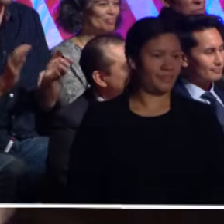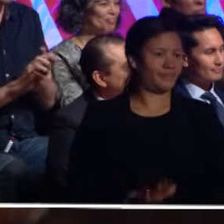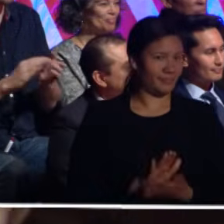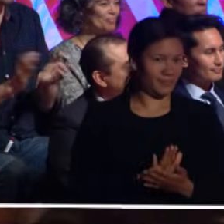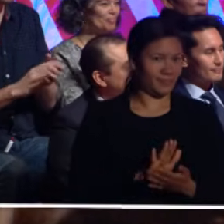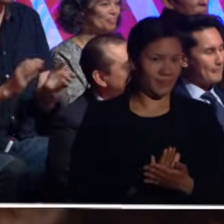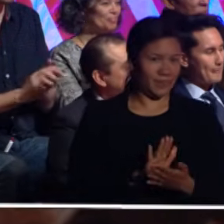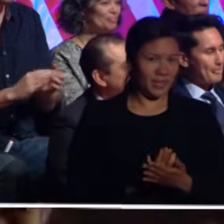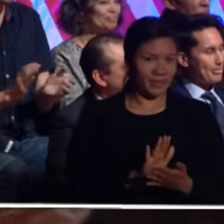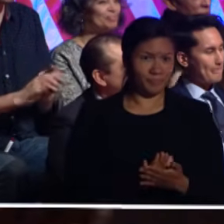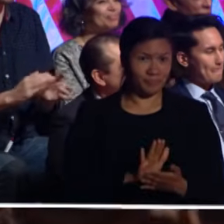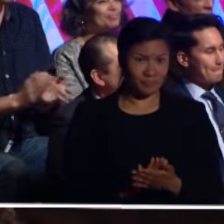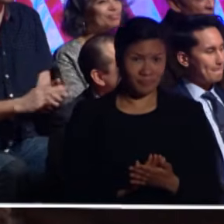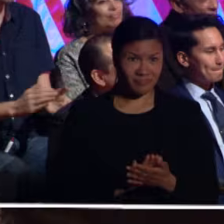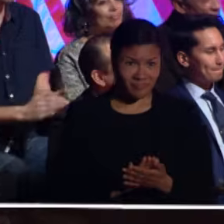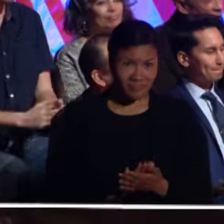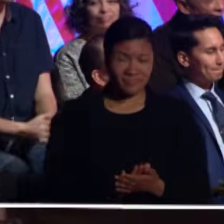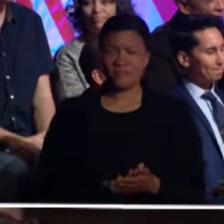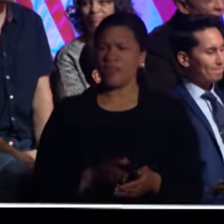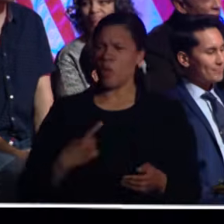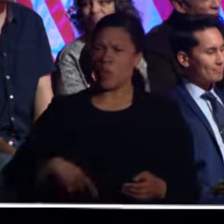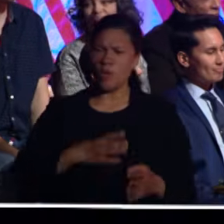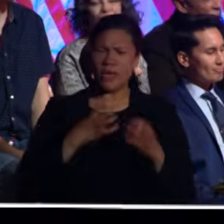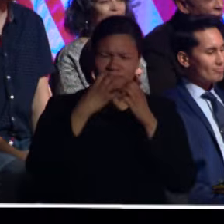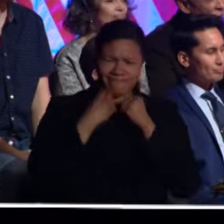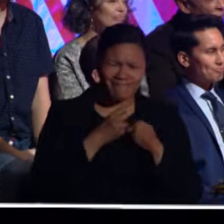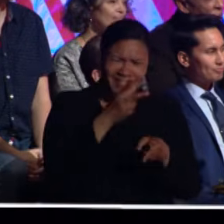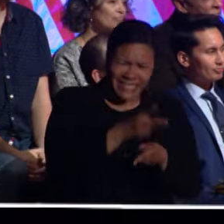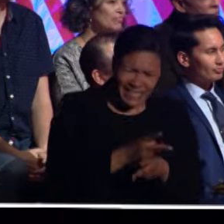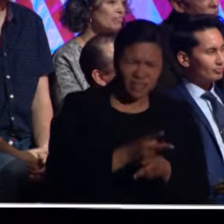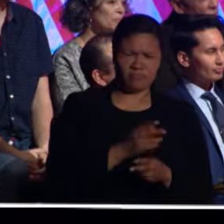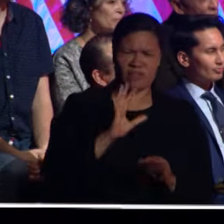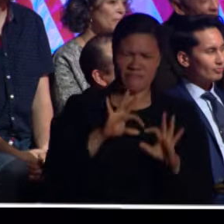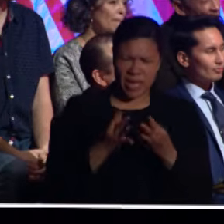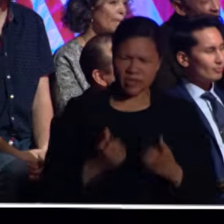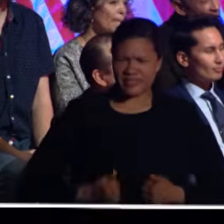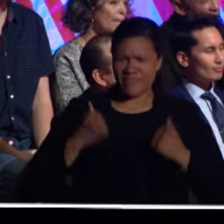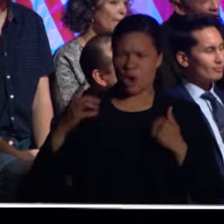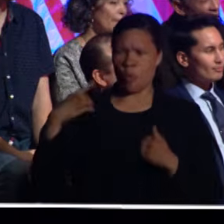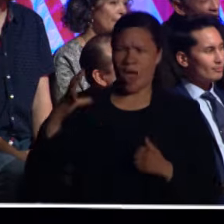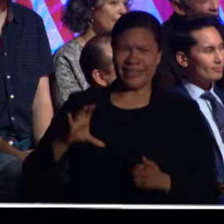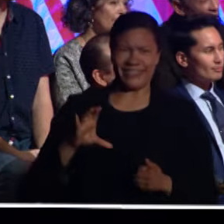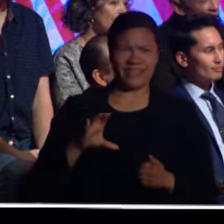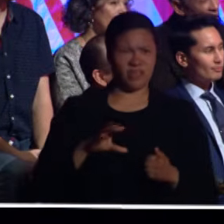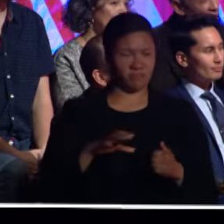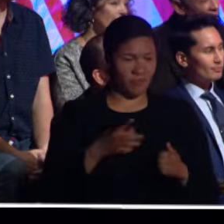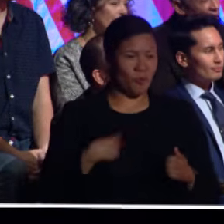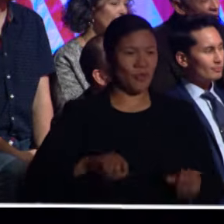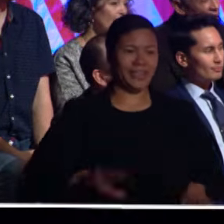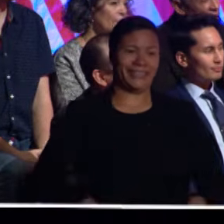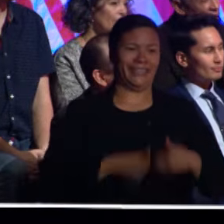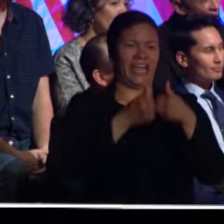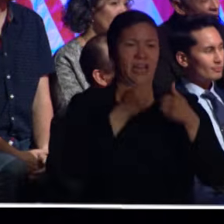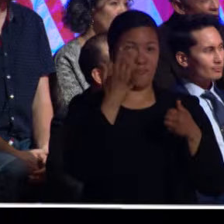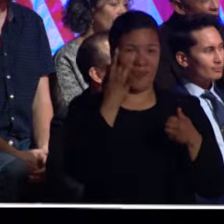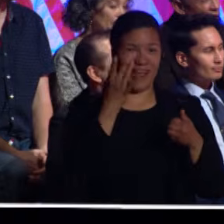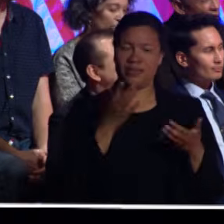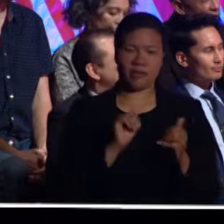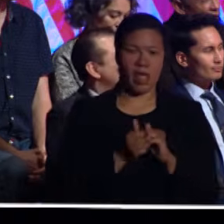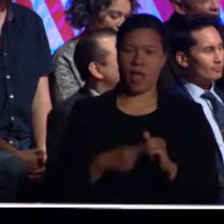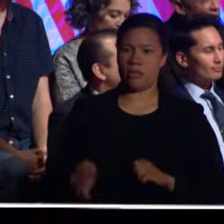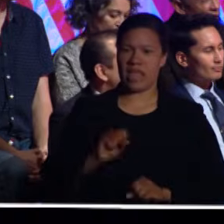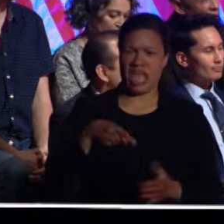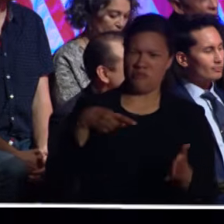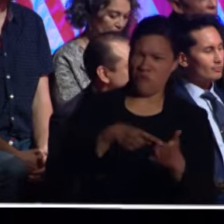But as we are solving the problem of keeping families in the city, we are confronted with the challenge of making it affordable to do